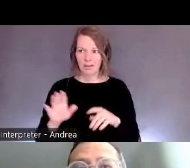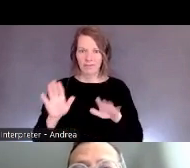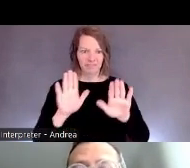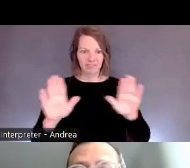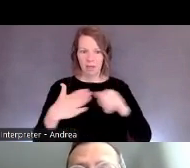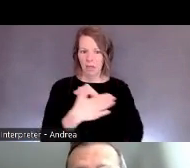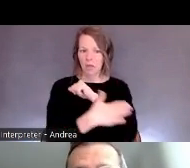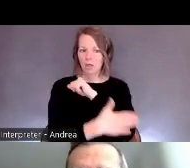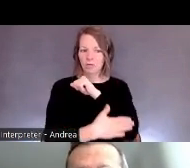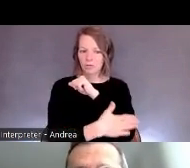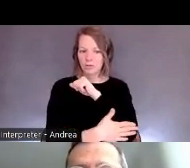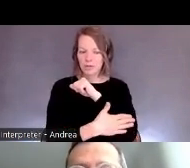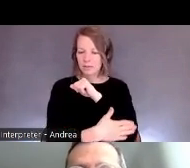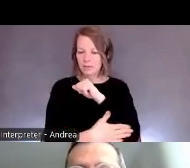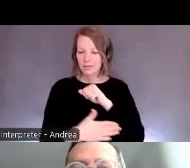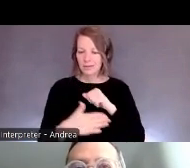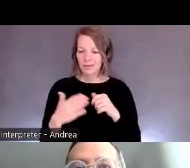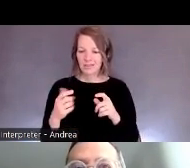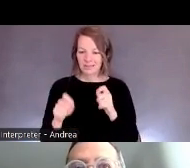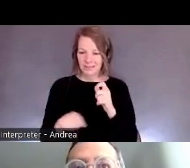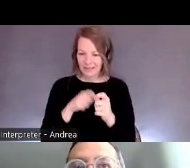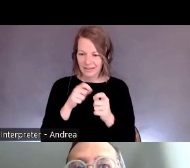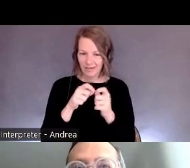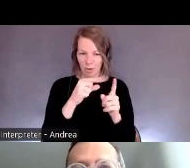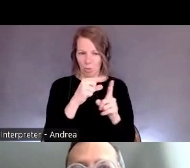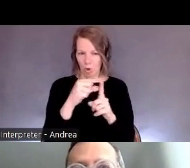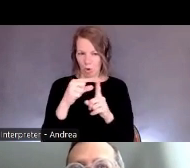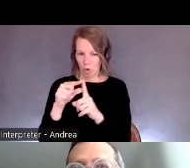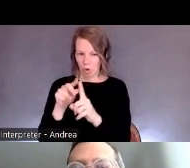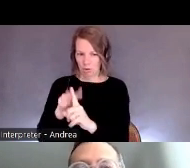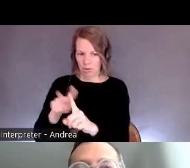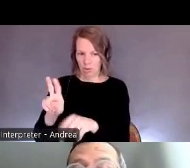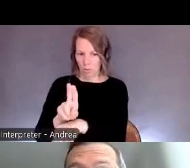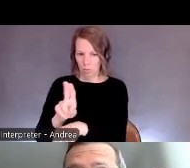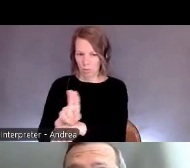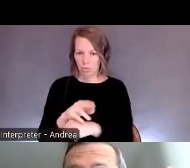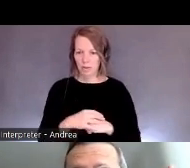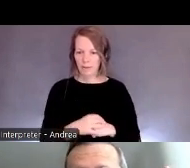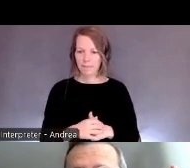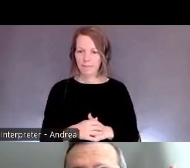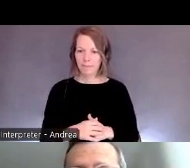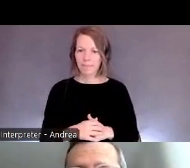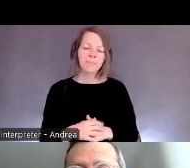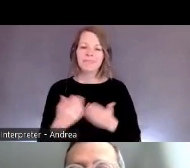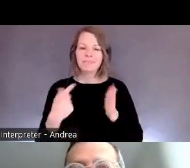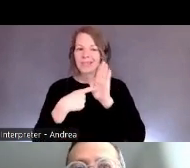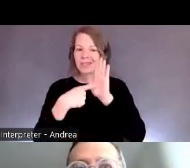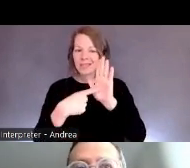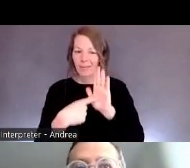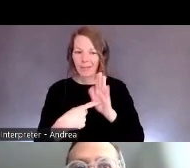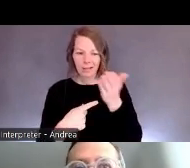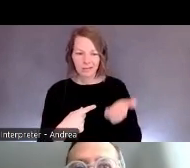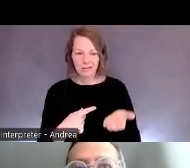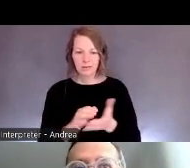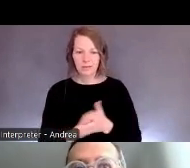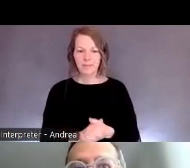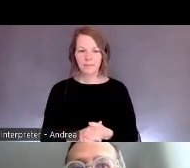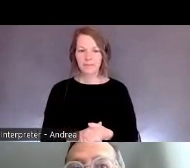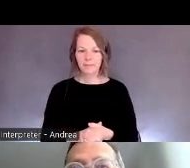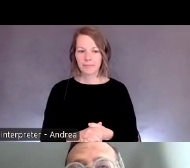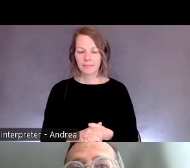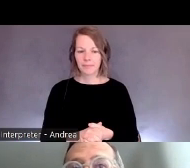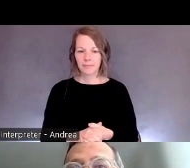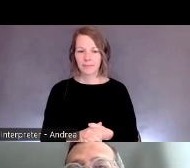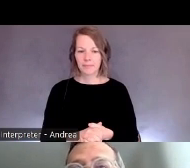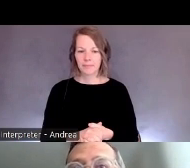where specific education terminology is used. So we have lots of examples of this. So